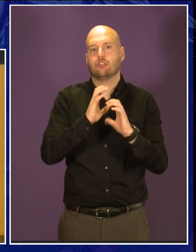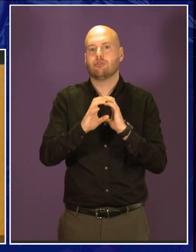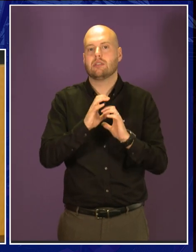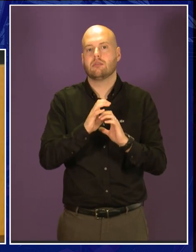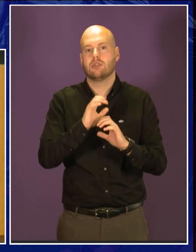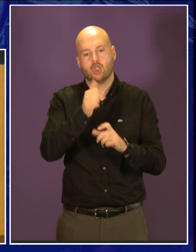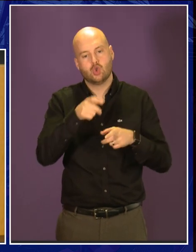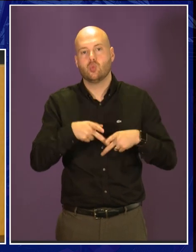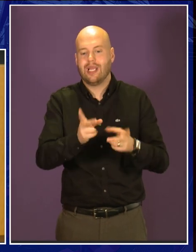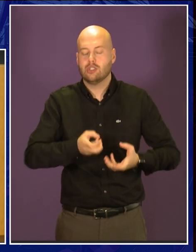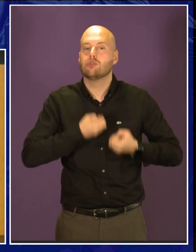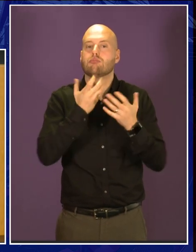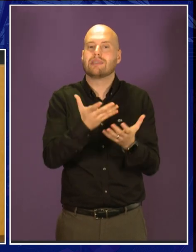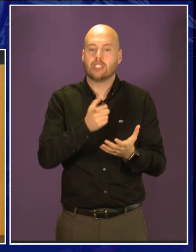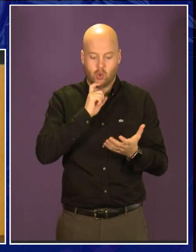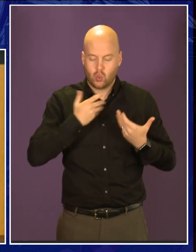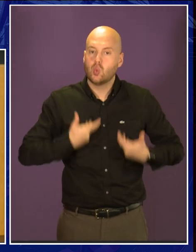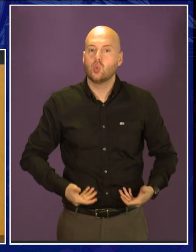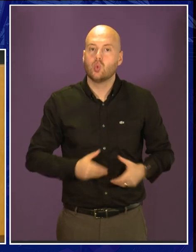are. But for me,